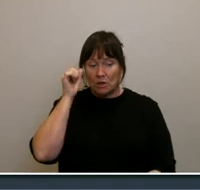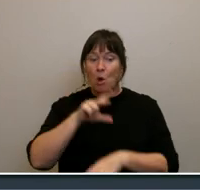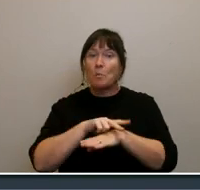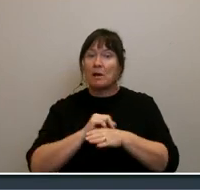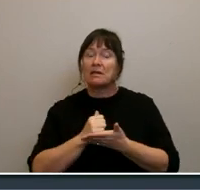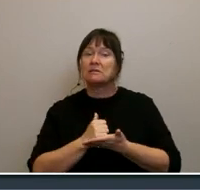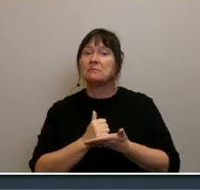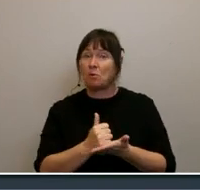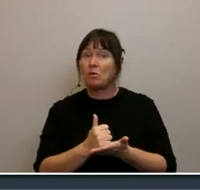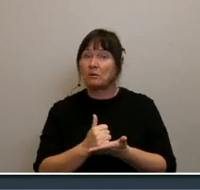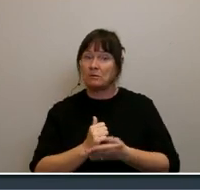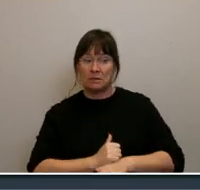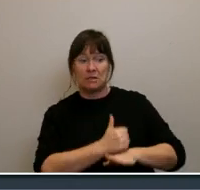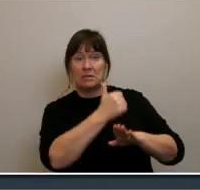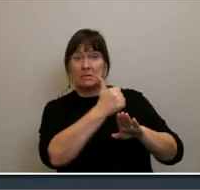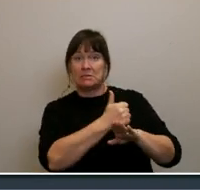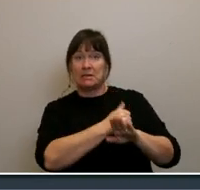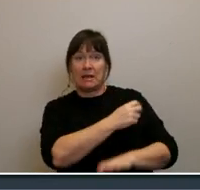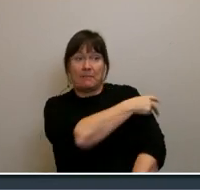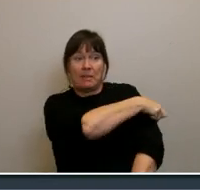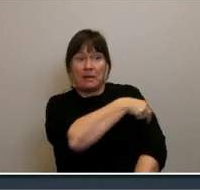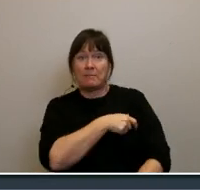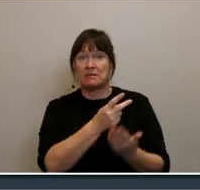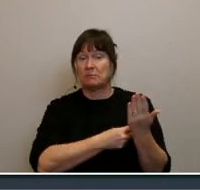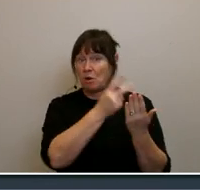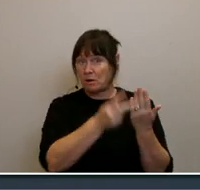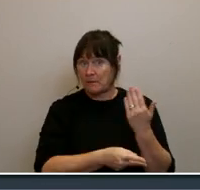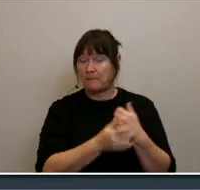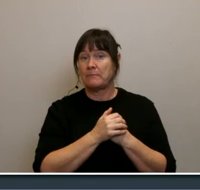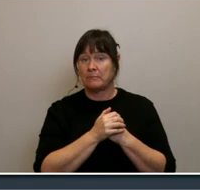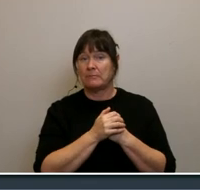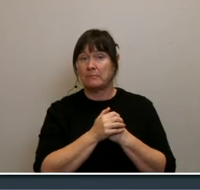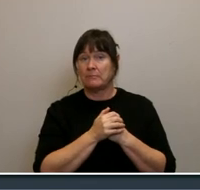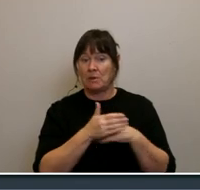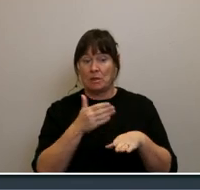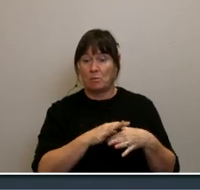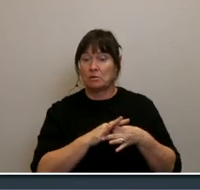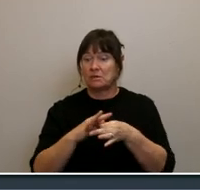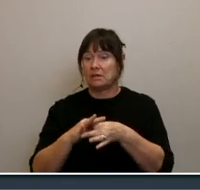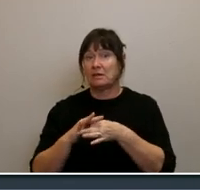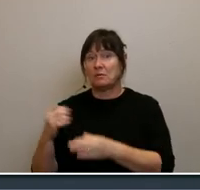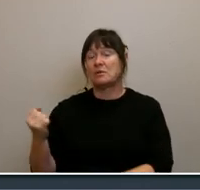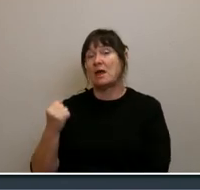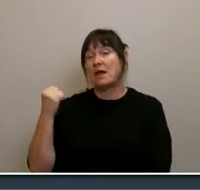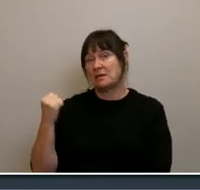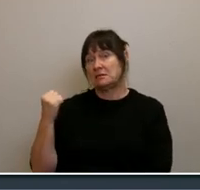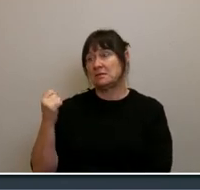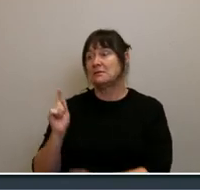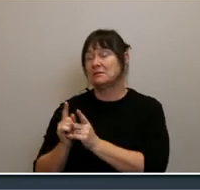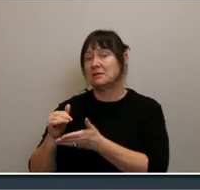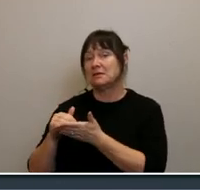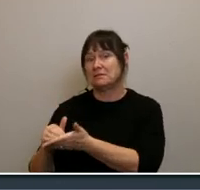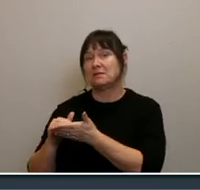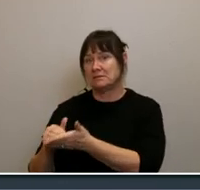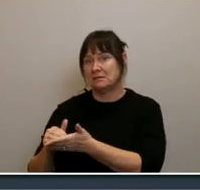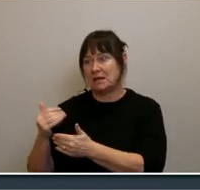the establishment of the Napier City Ambassador Program. They work with the Hastings City Assist daily. Having the middle